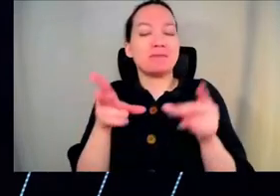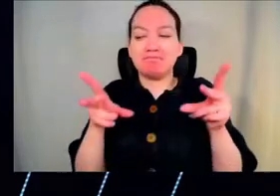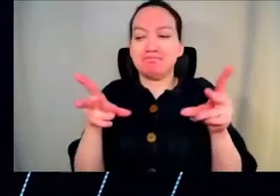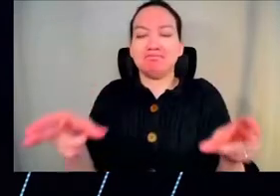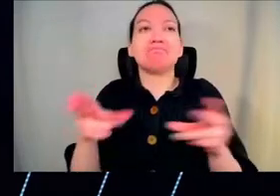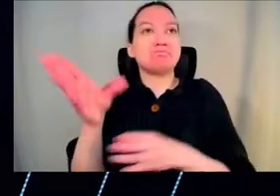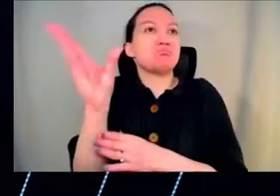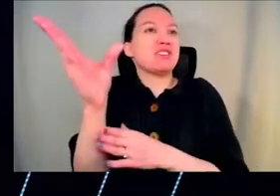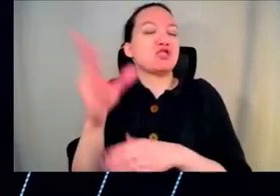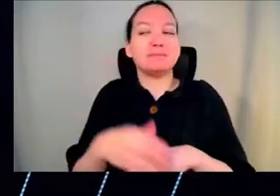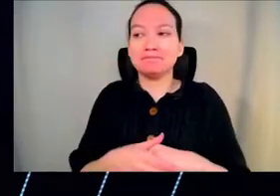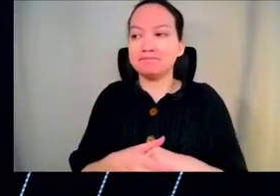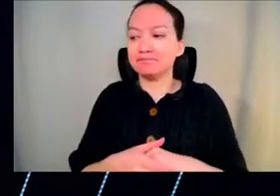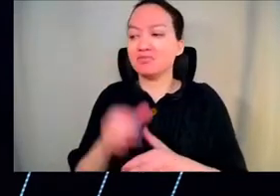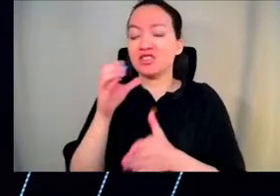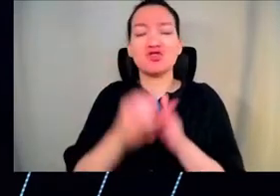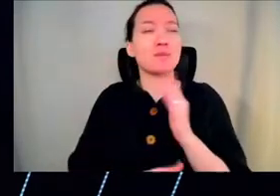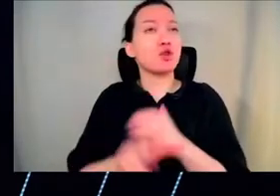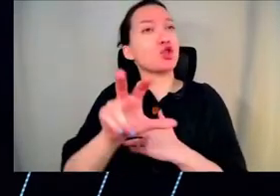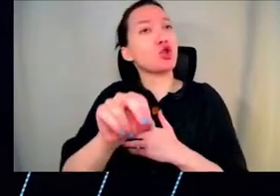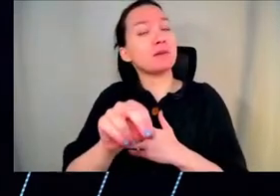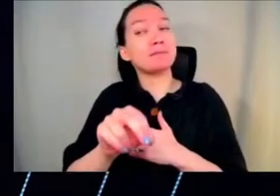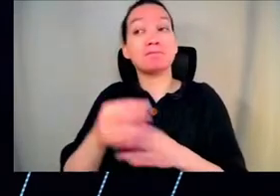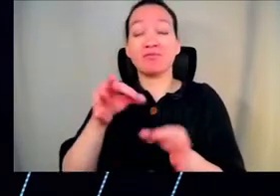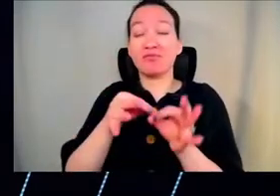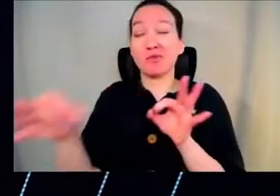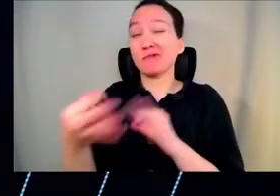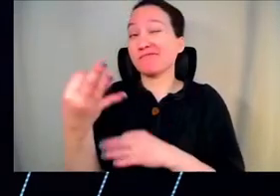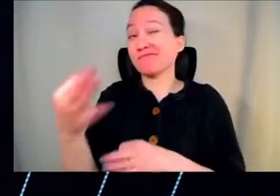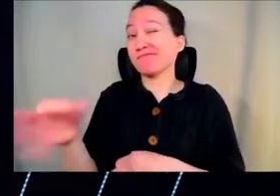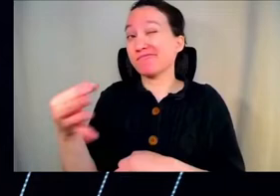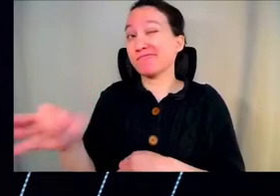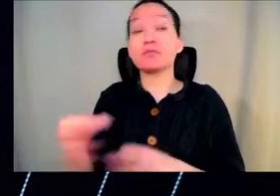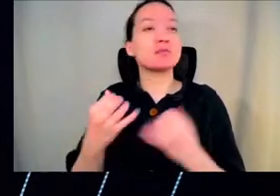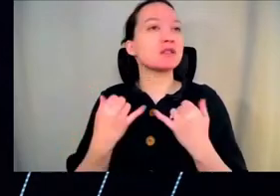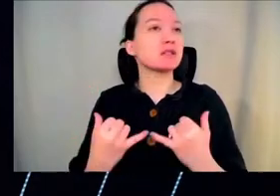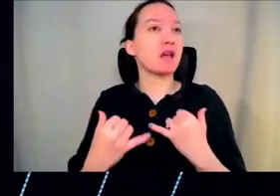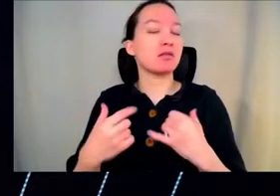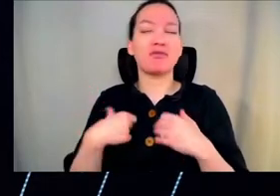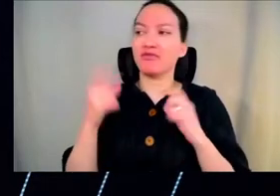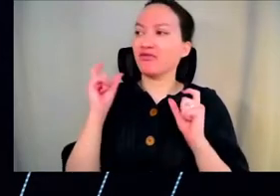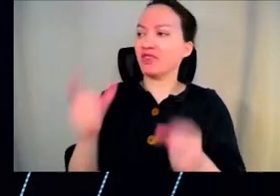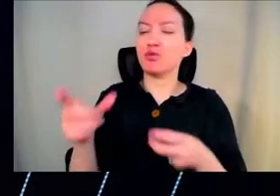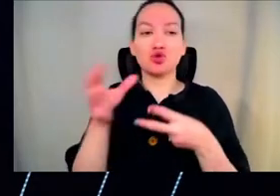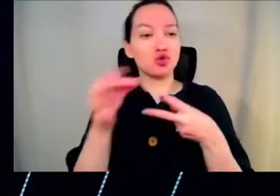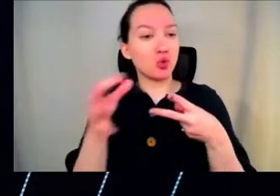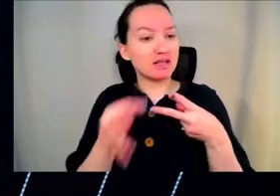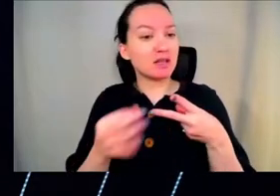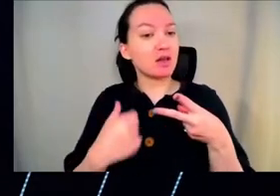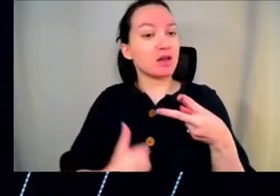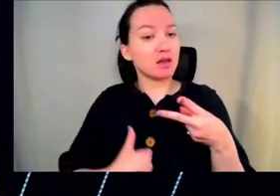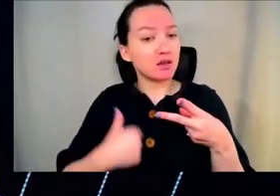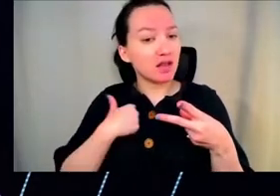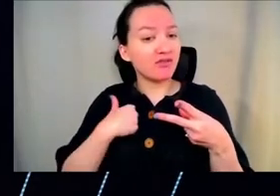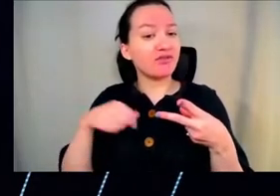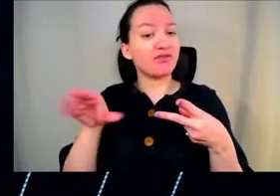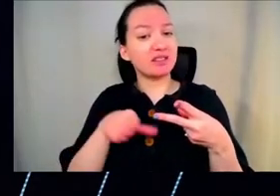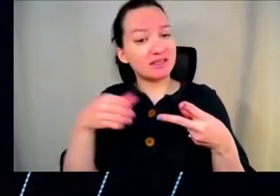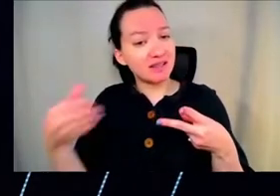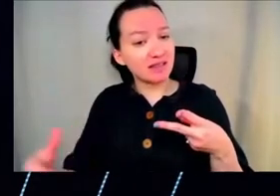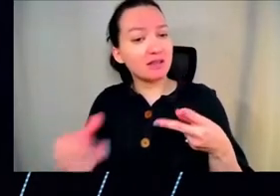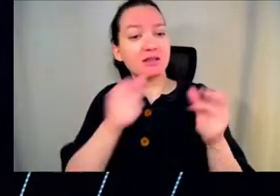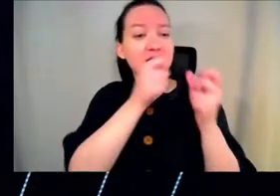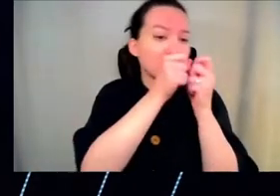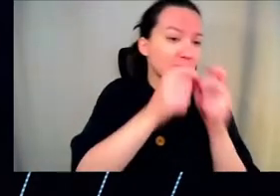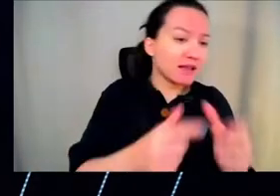this speech in Deuteronomy chapter 30, verse 19. It says, "Today I have given you the choice between life and death, between